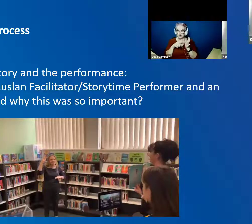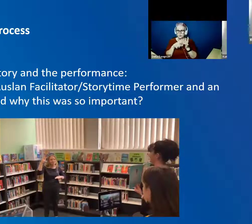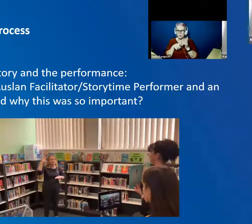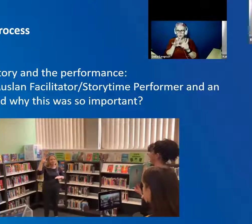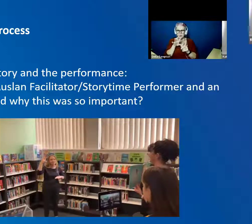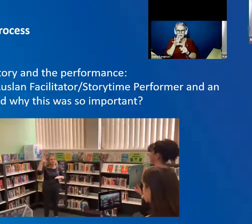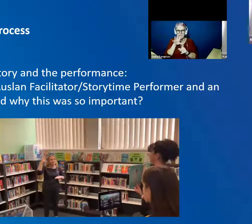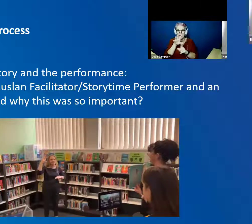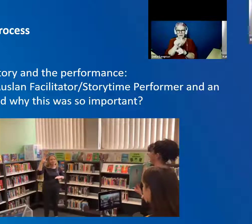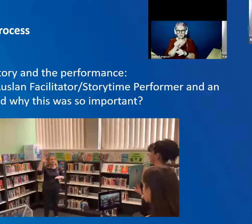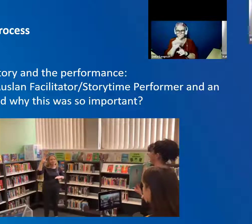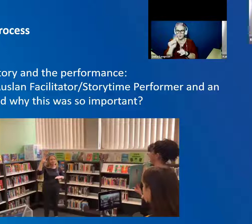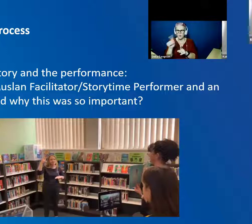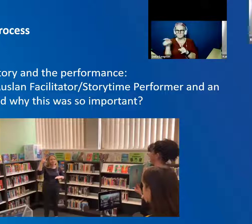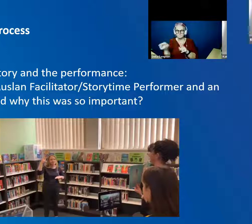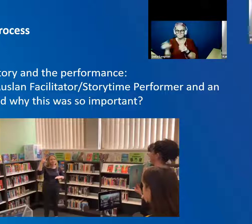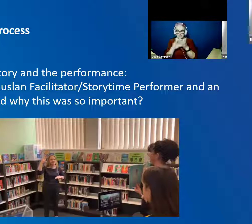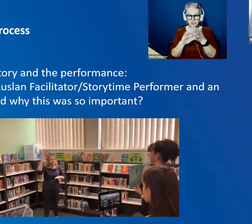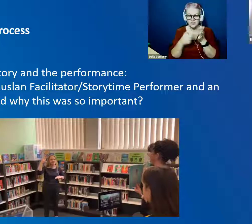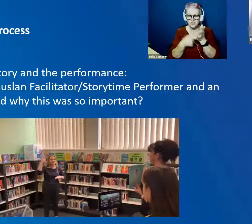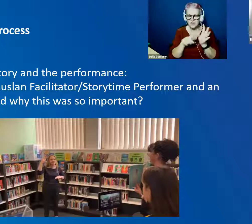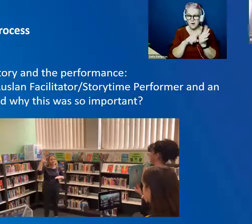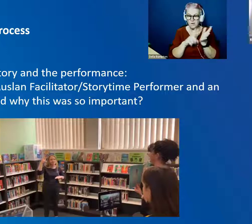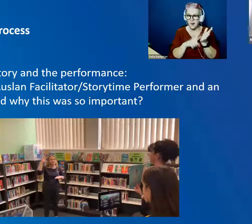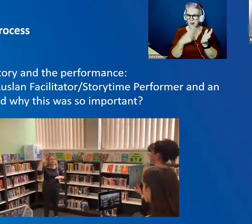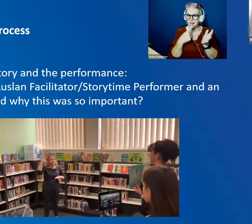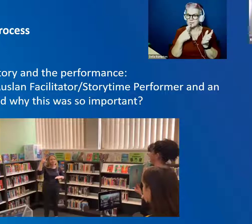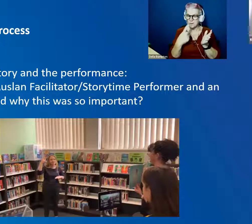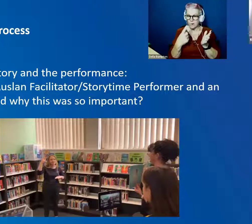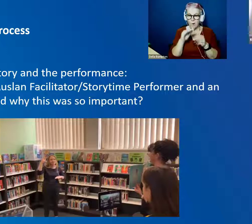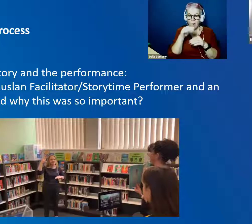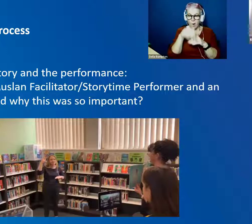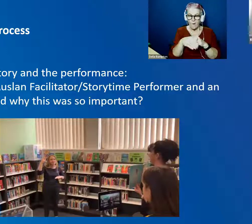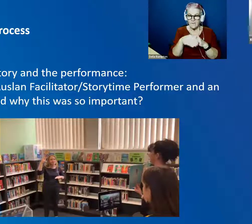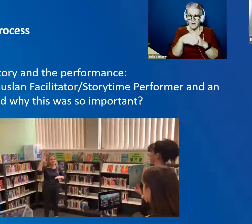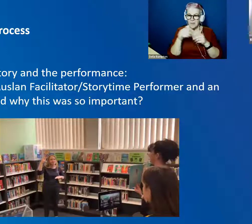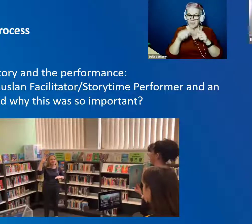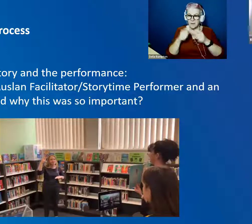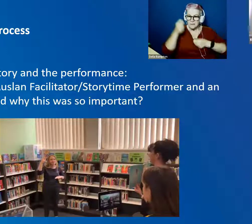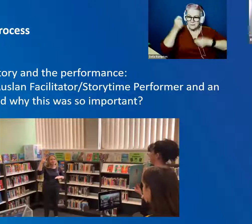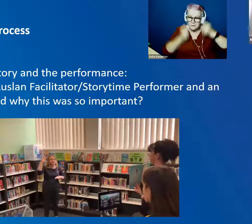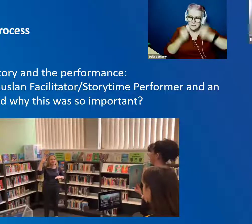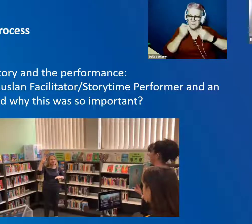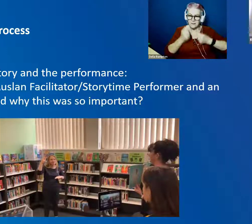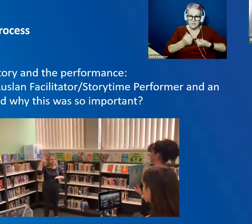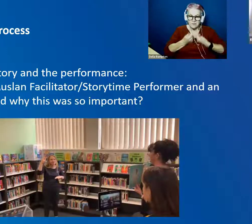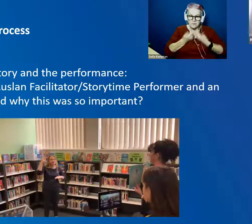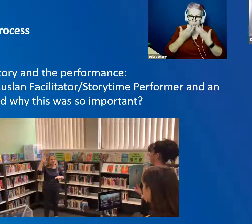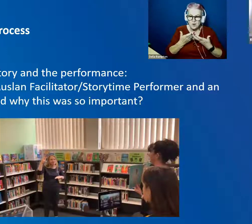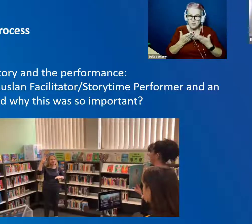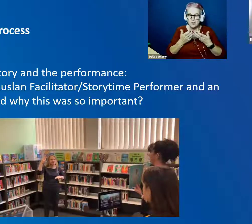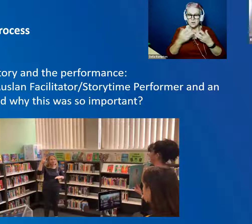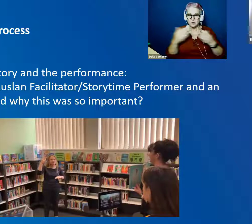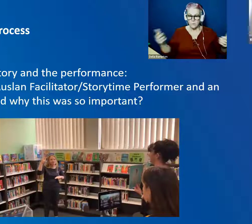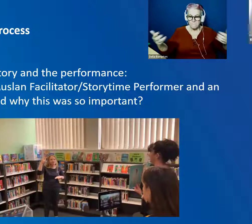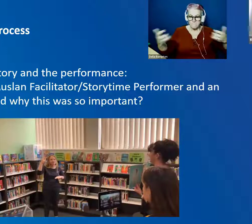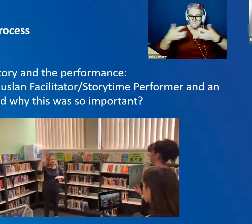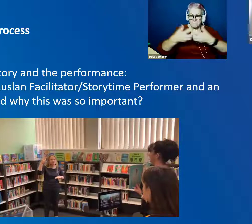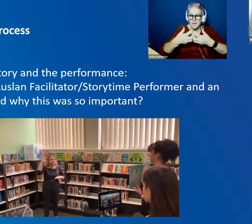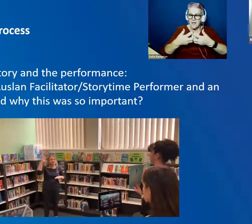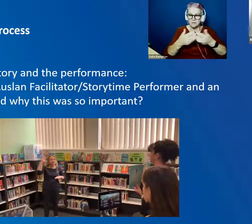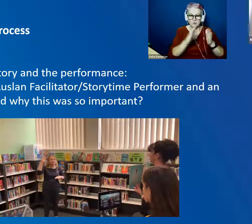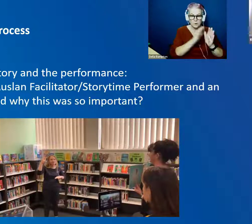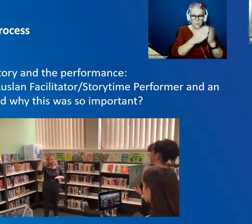about with how the expression and the tone of the book and the inflation